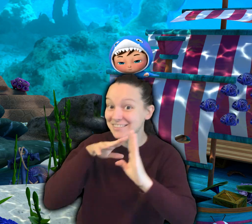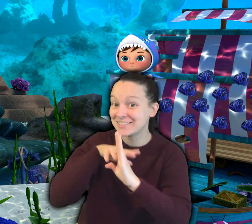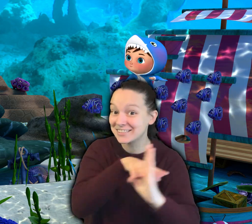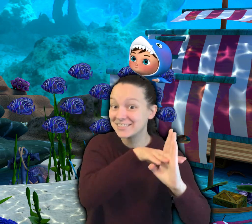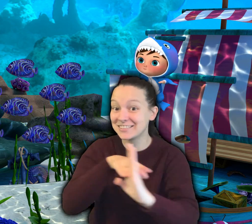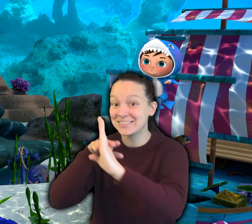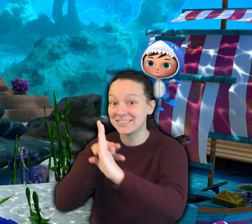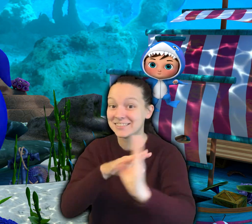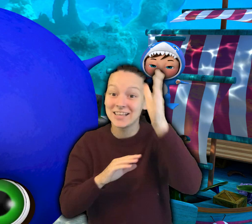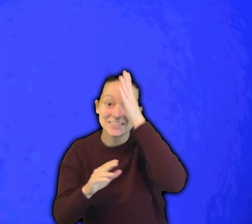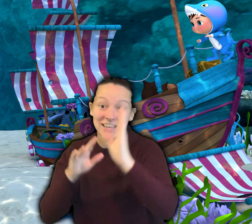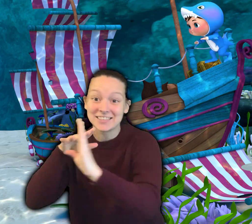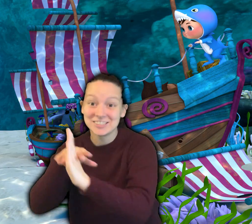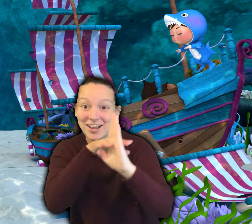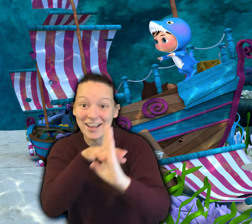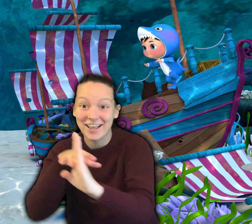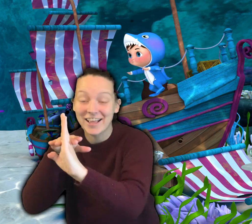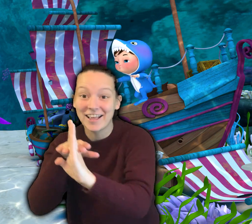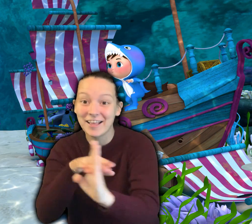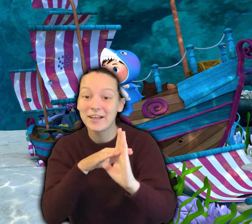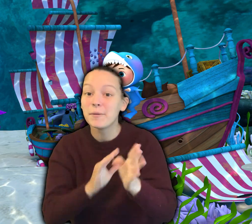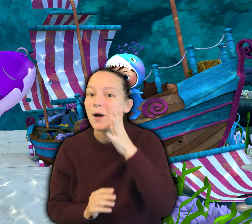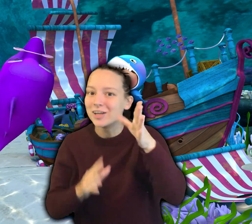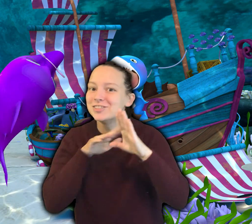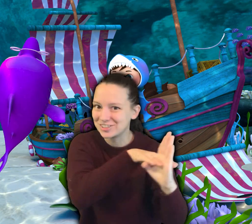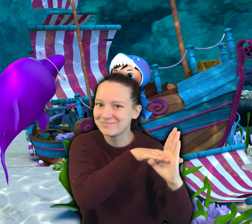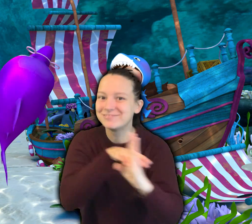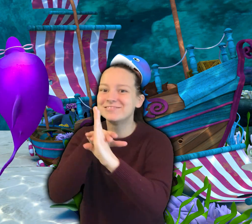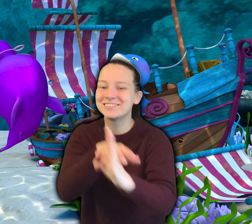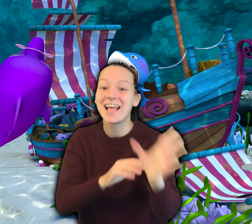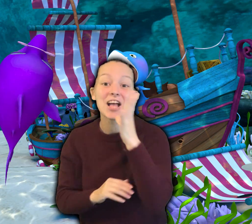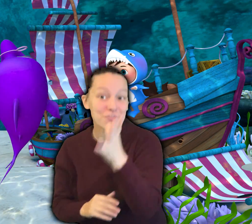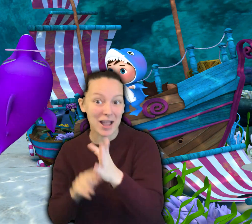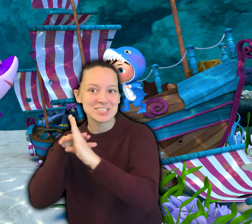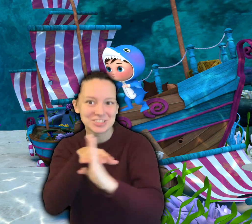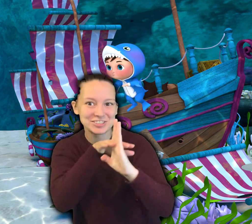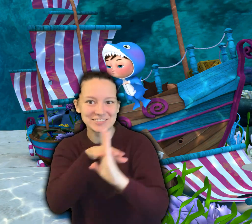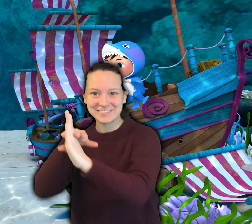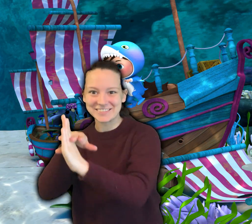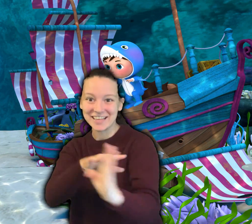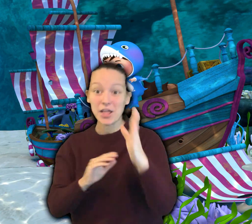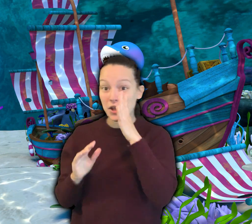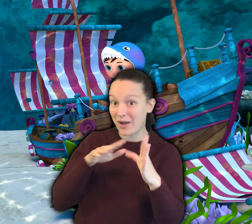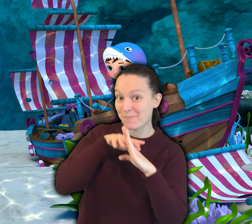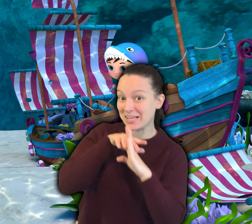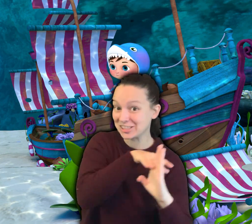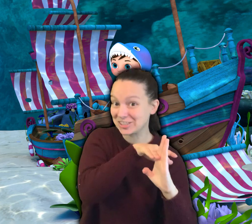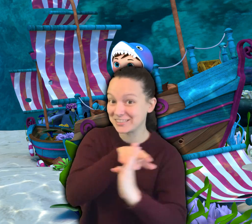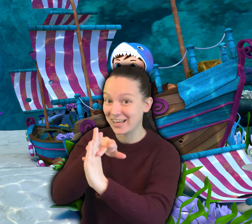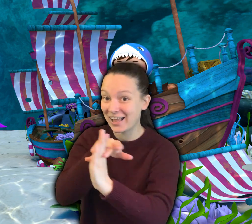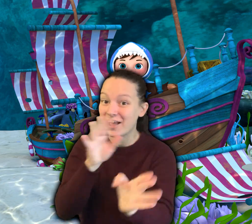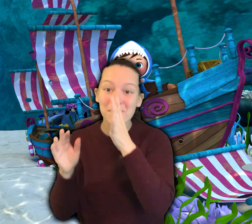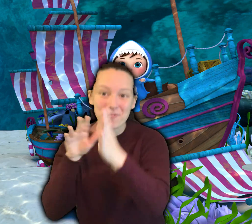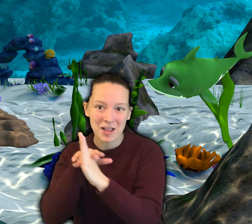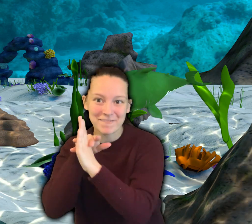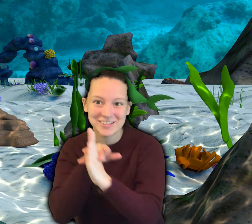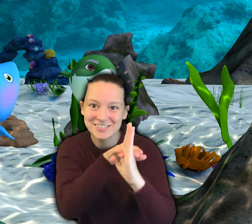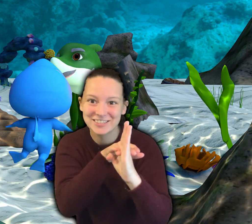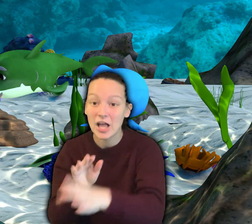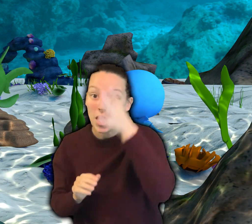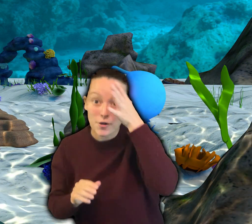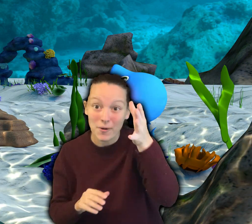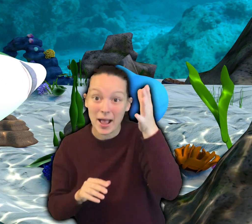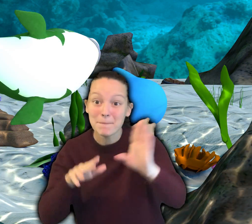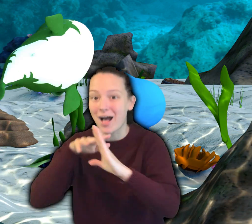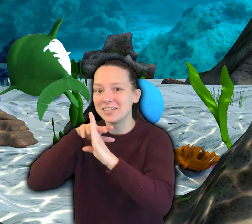shark doo doo do doo do daddy shark Grandma shark do doo do do doo doo Grandma shark do doo do do doo doo Grandma shark doo doo do doo doo do Grandma shark